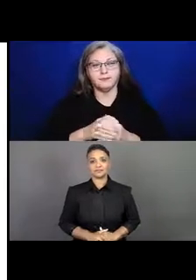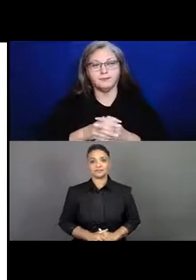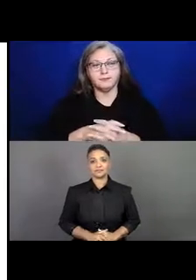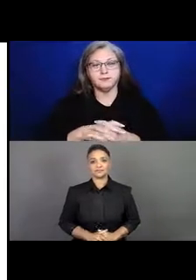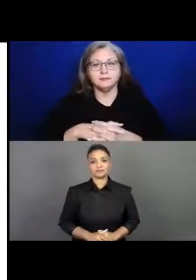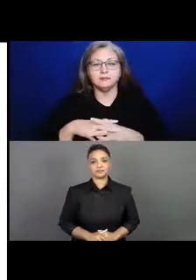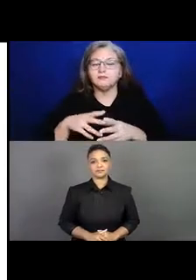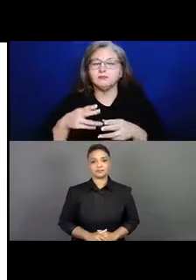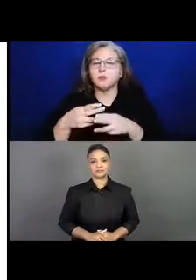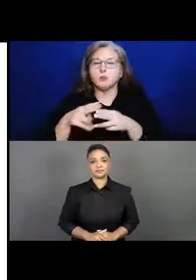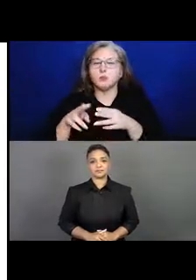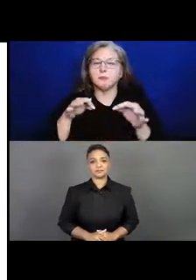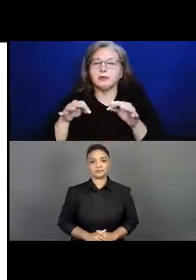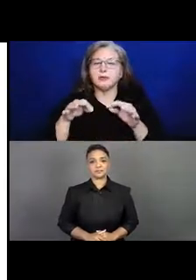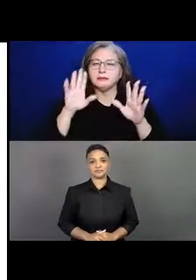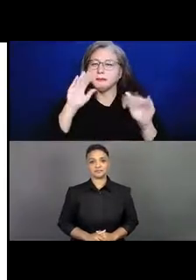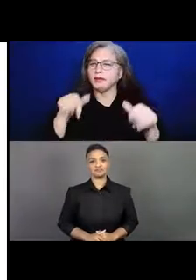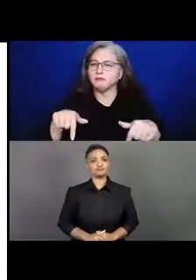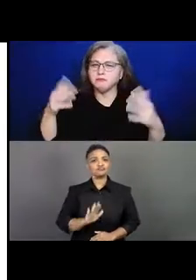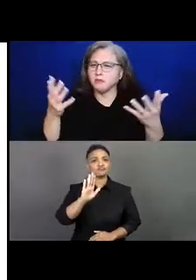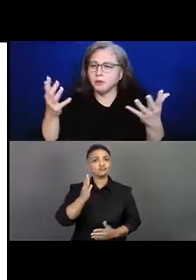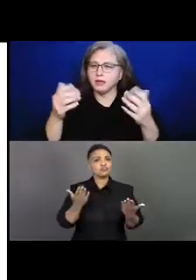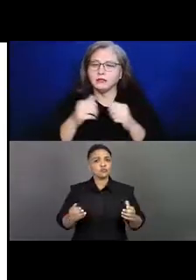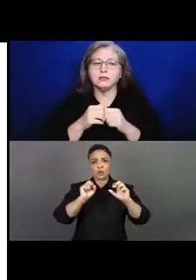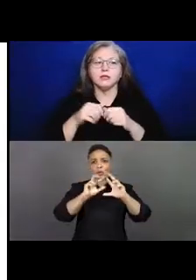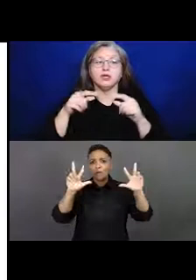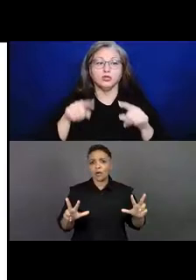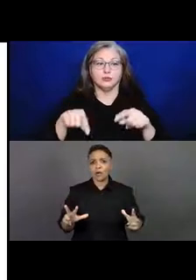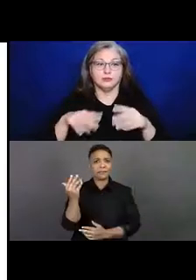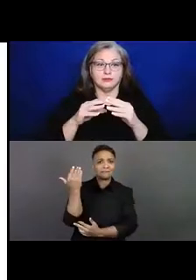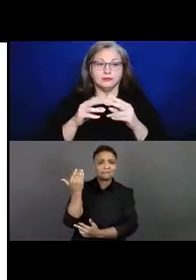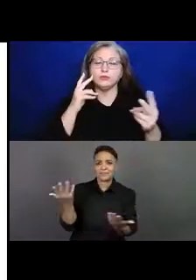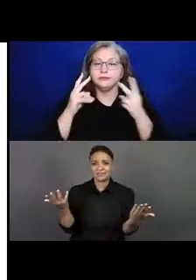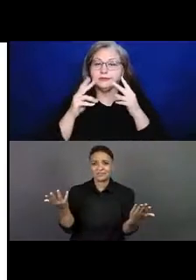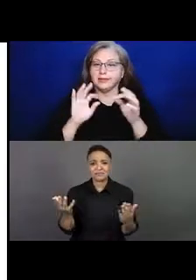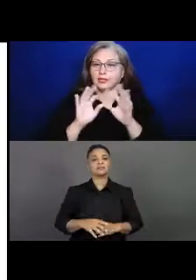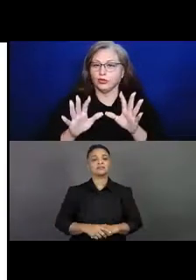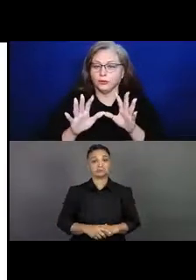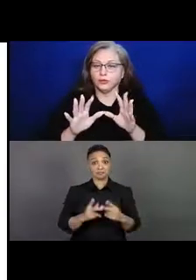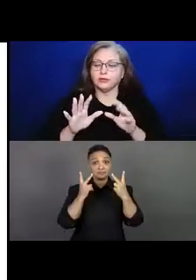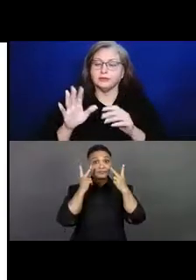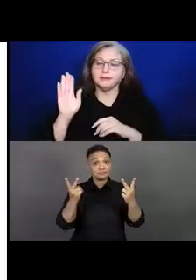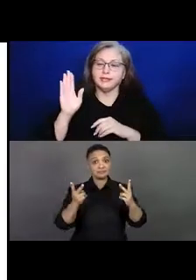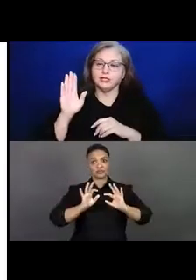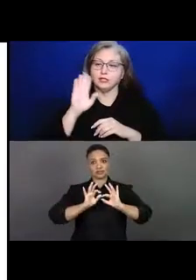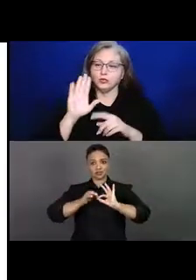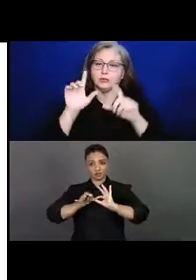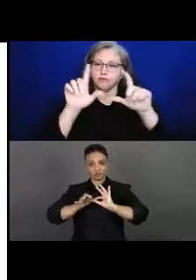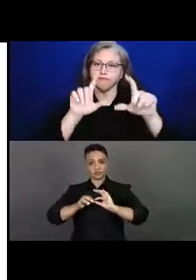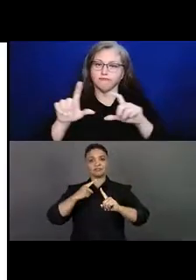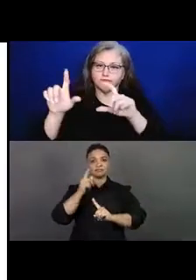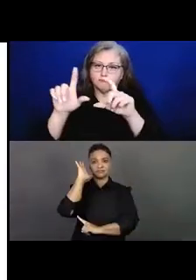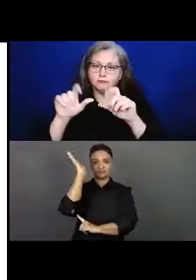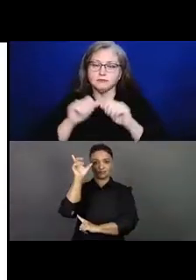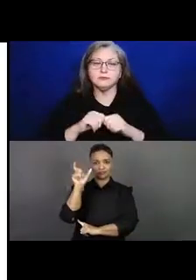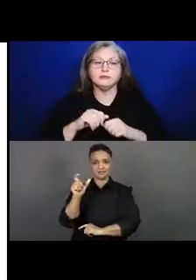Just quickly, what to expect today. During the session, you will see the interpreters and the speakers appear on screen. You'll hear